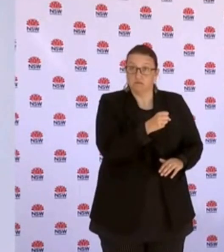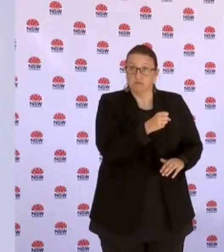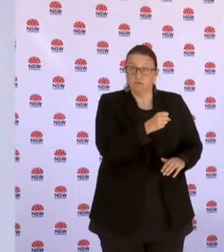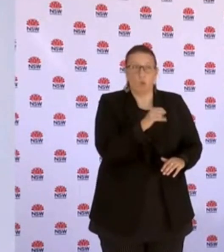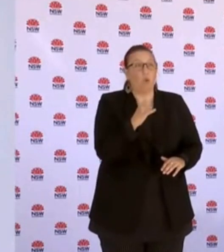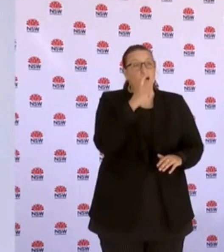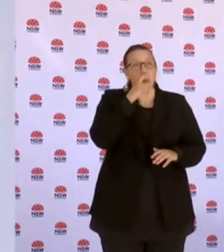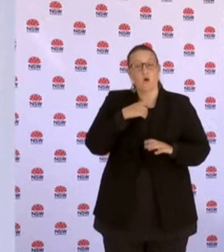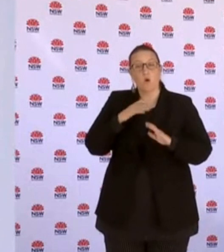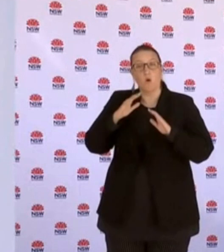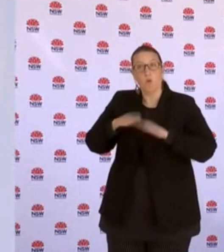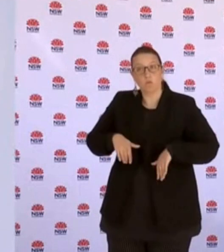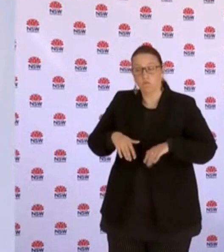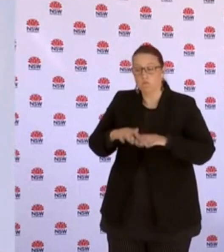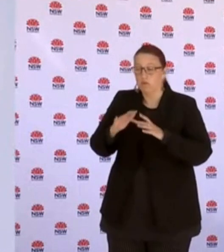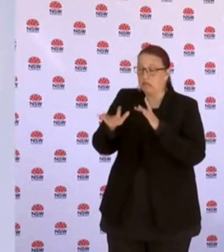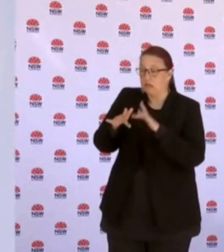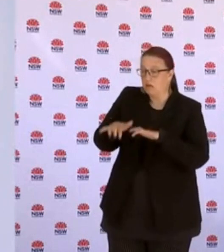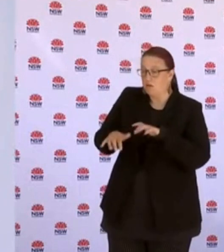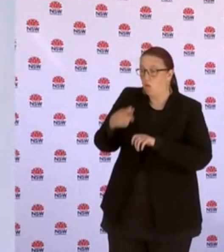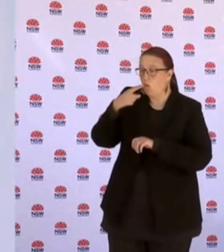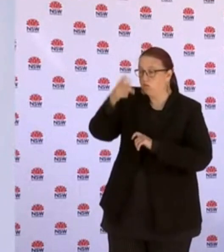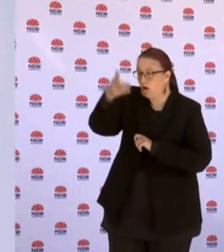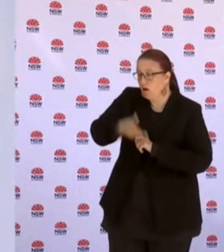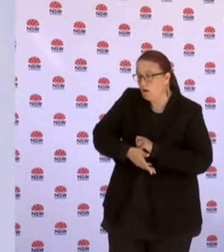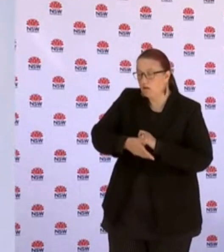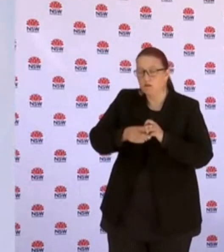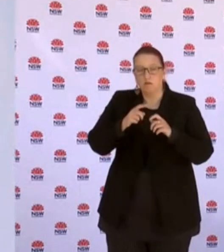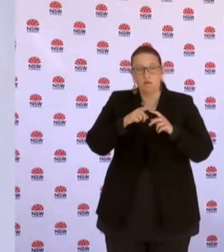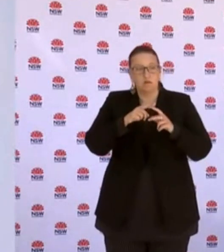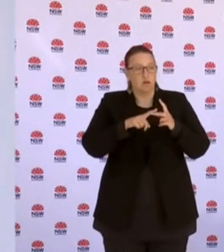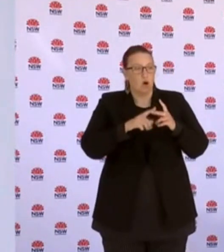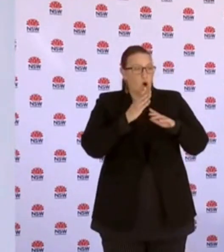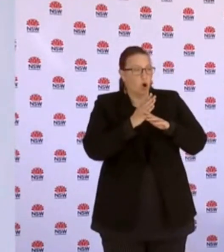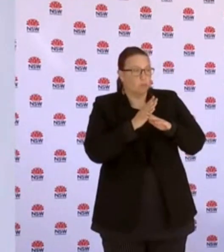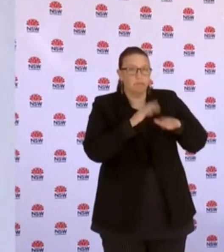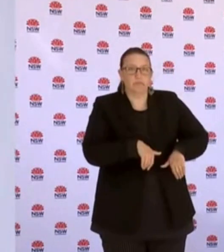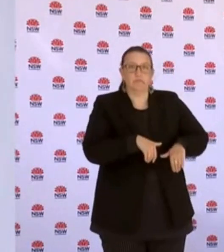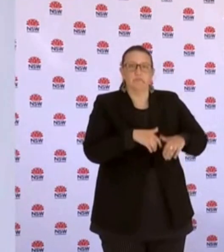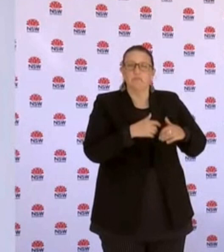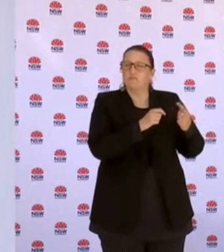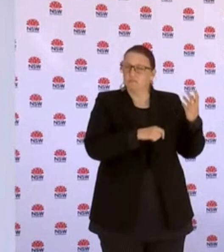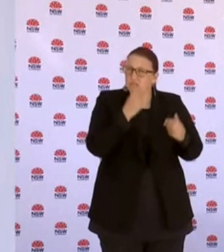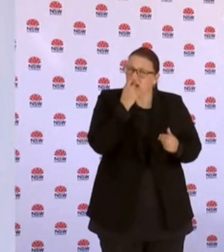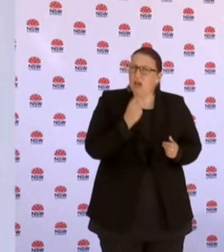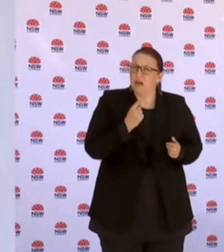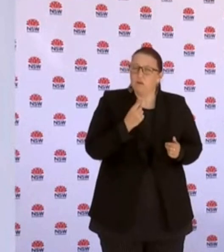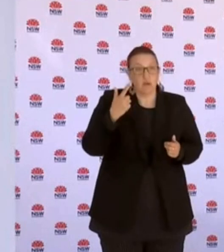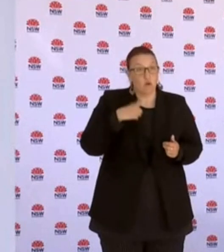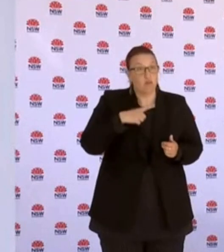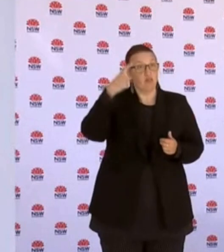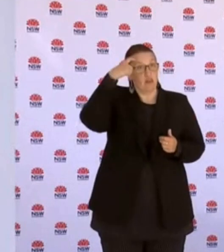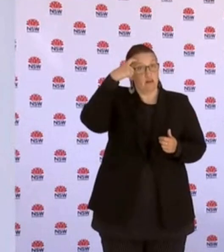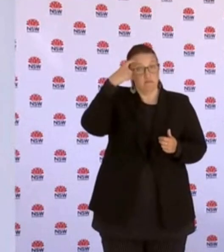any symptoms, however mild? We all need to do better if we're going to see this. The Delta challenge cannot